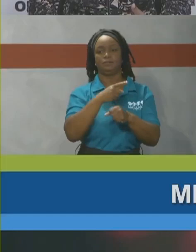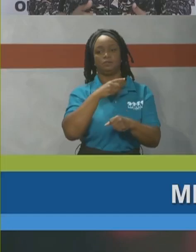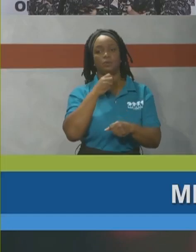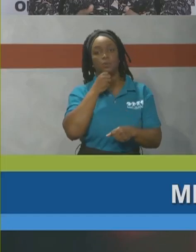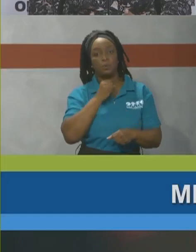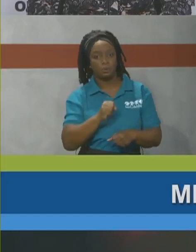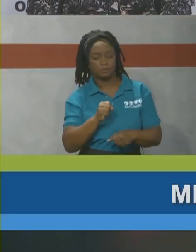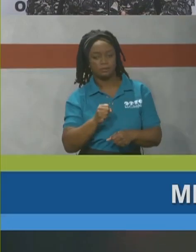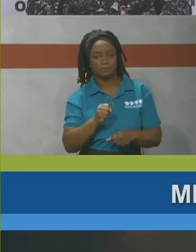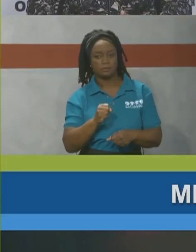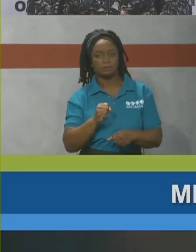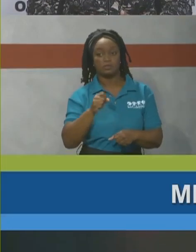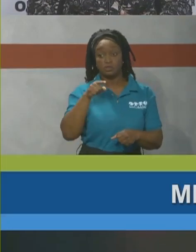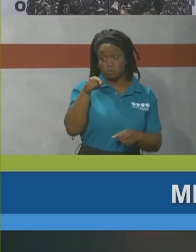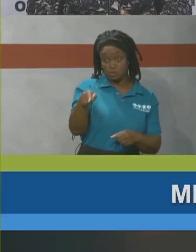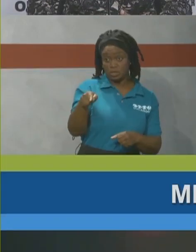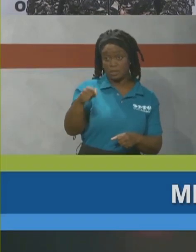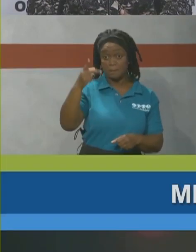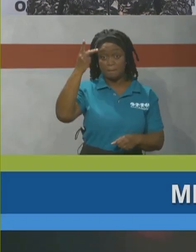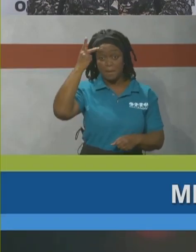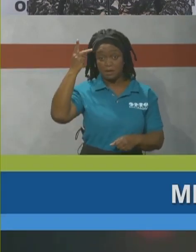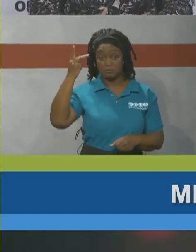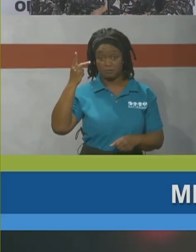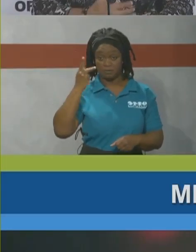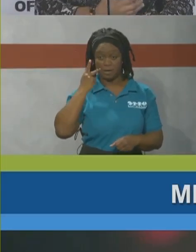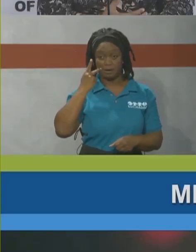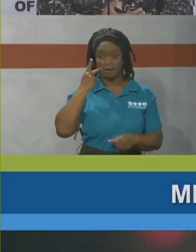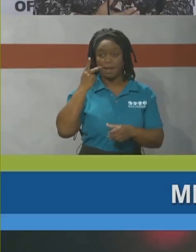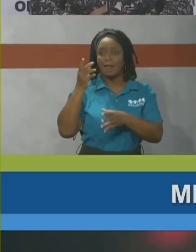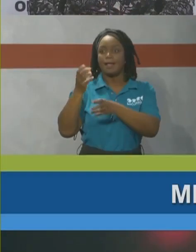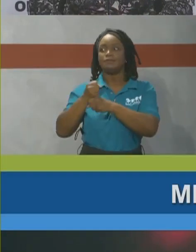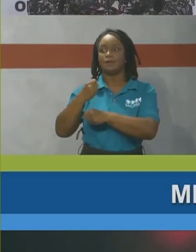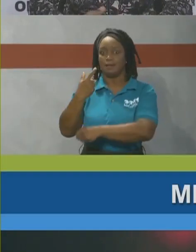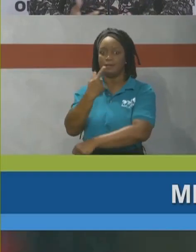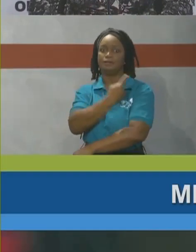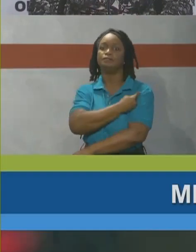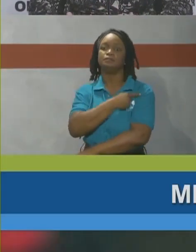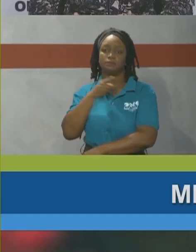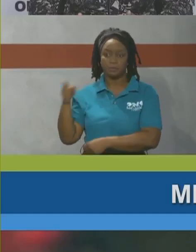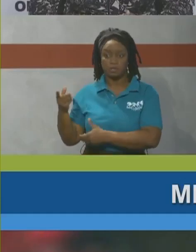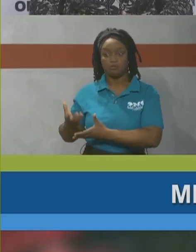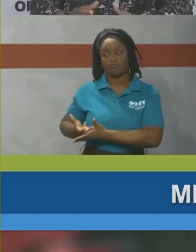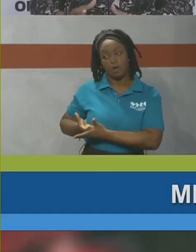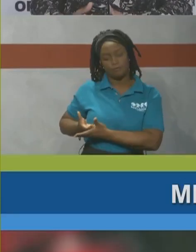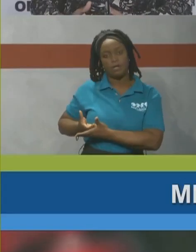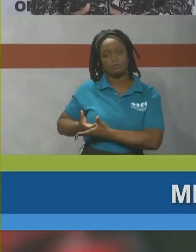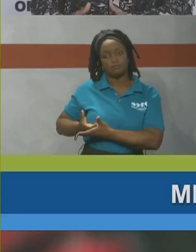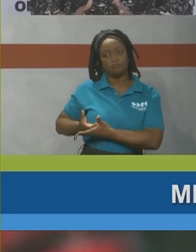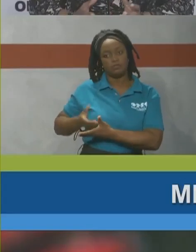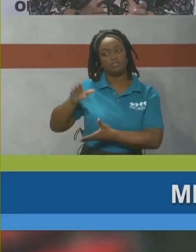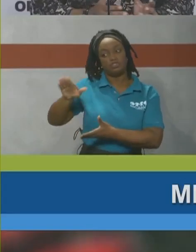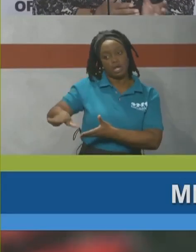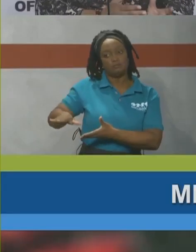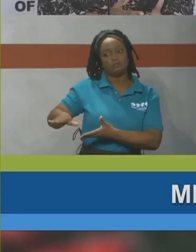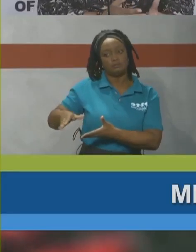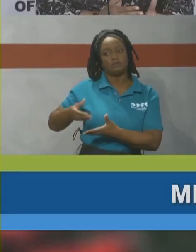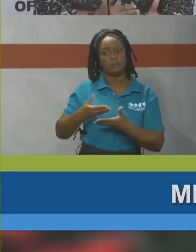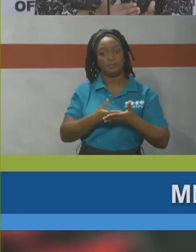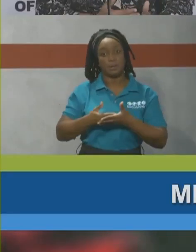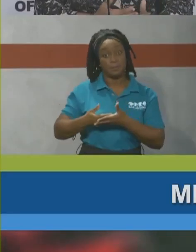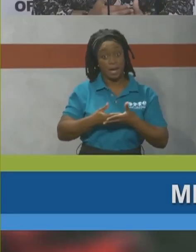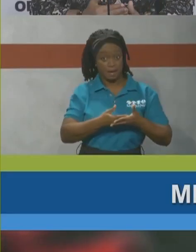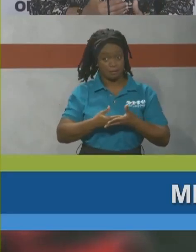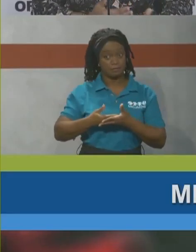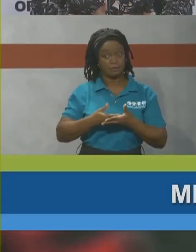that you yourself make sure you get vaccinated and make sure you breastfeed your child while your infant. And therefore, you're transferring all